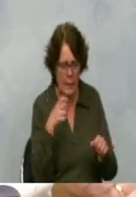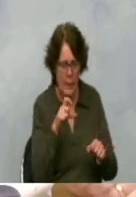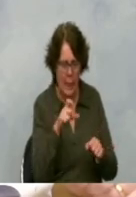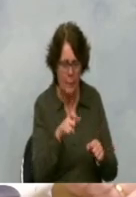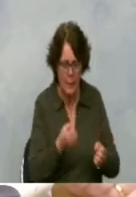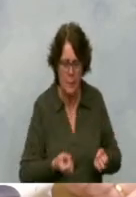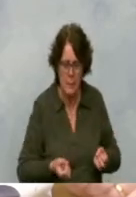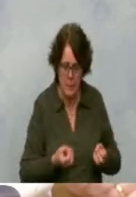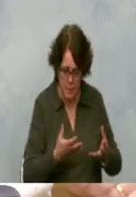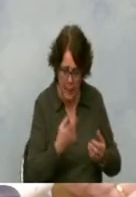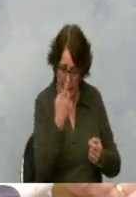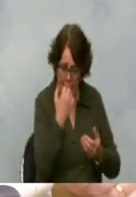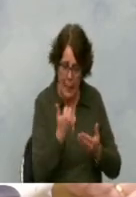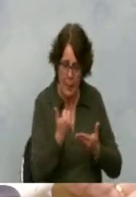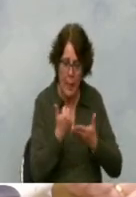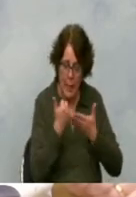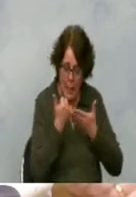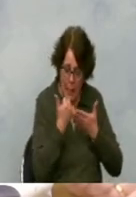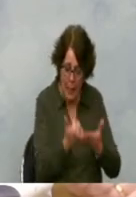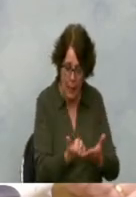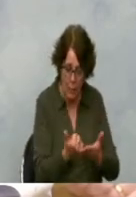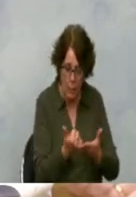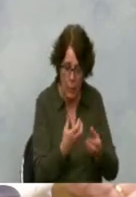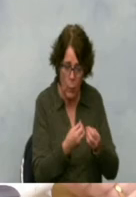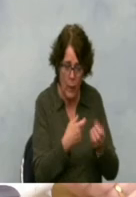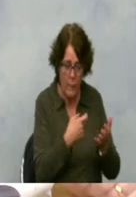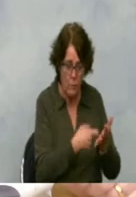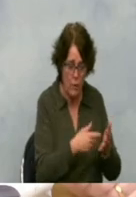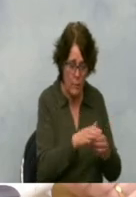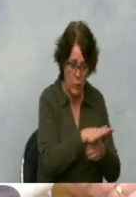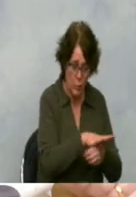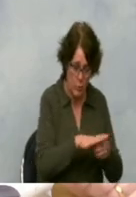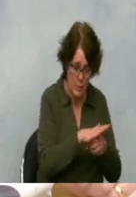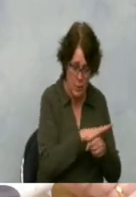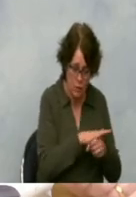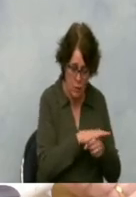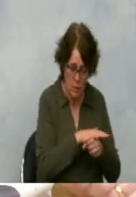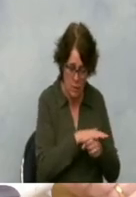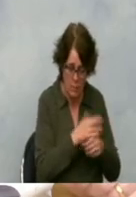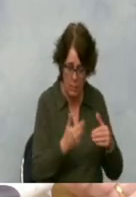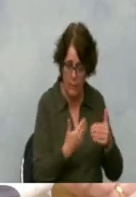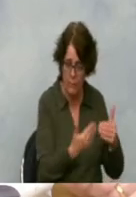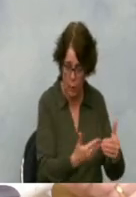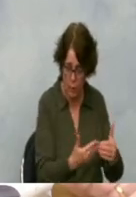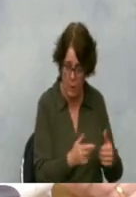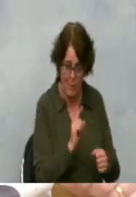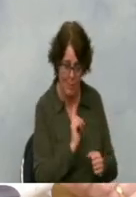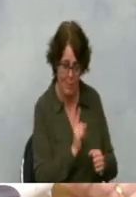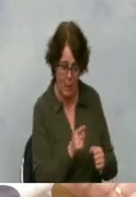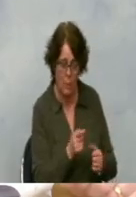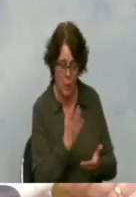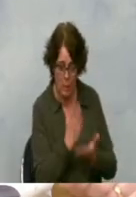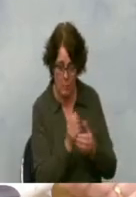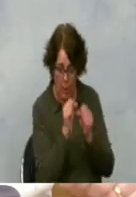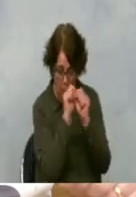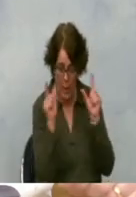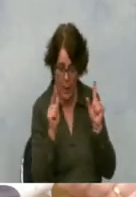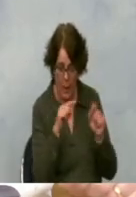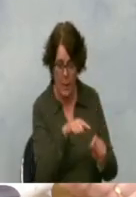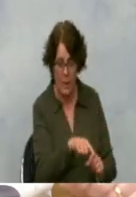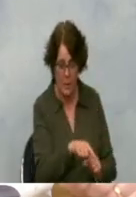spend can help with your revenue position moving forward. That's something we're acutely aware of.